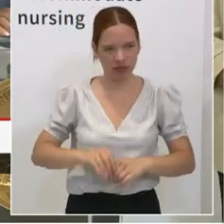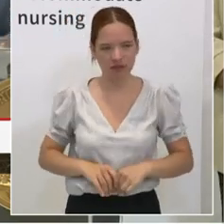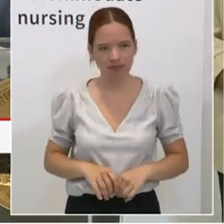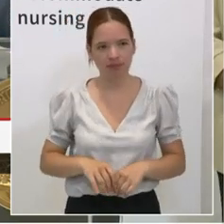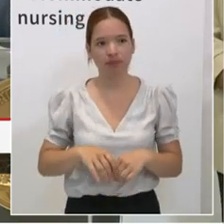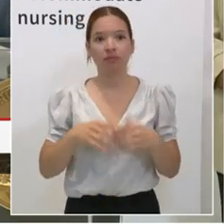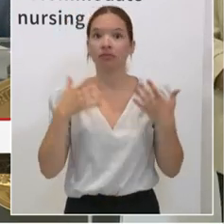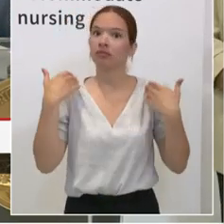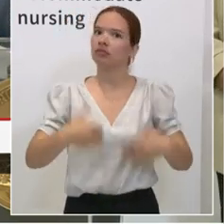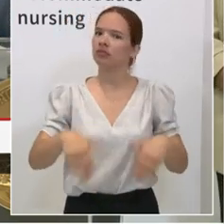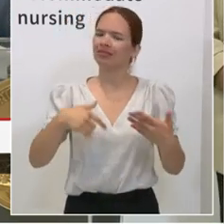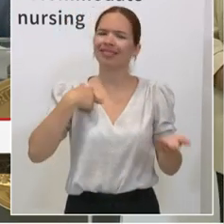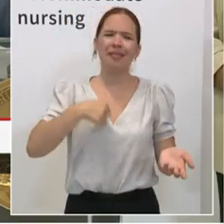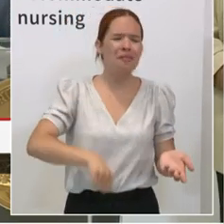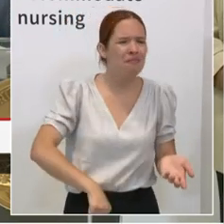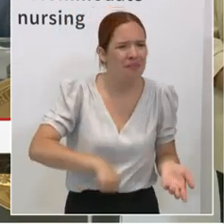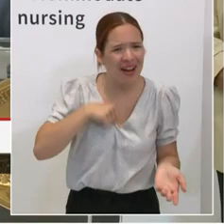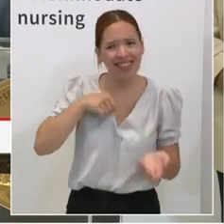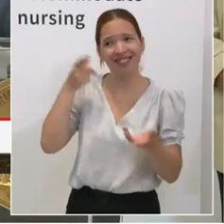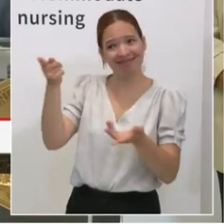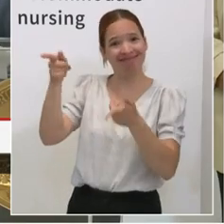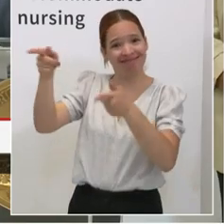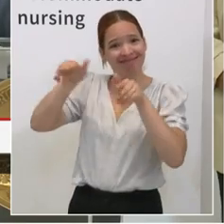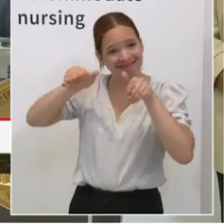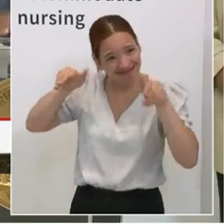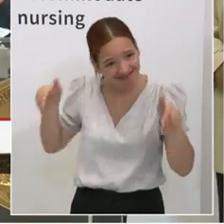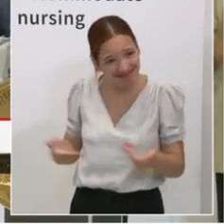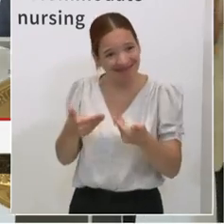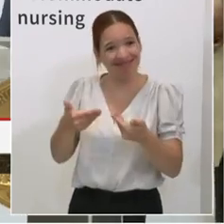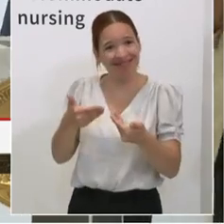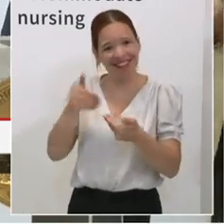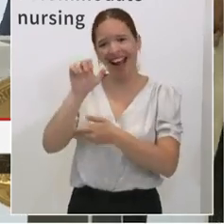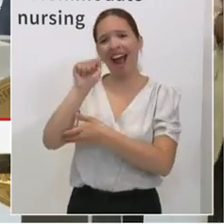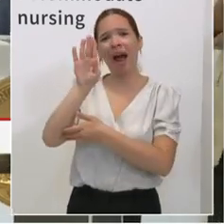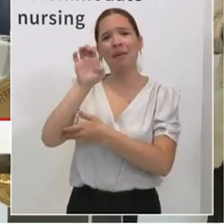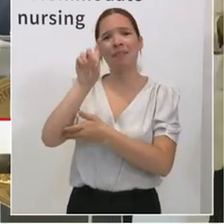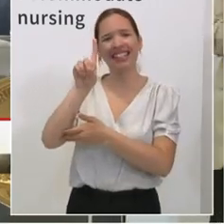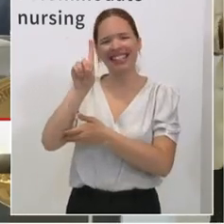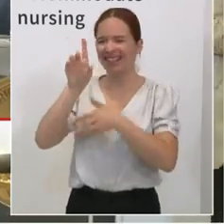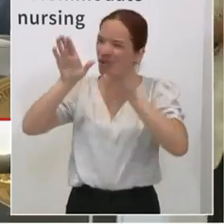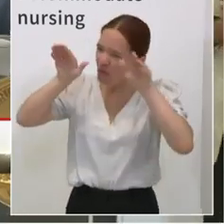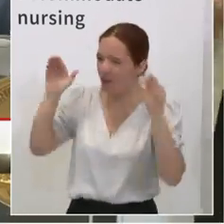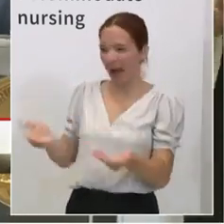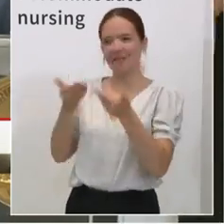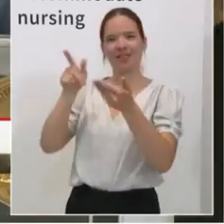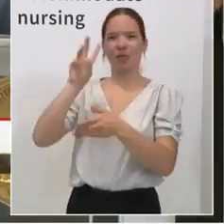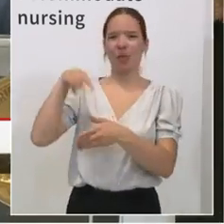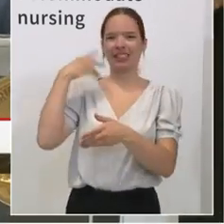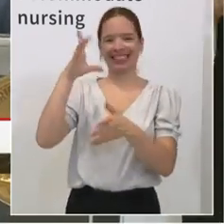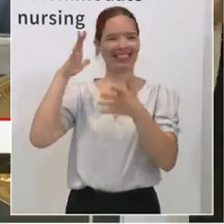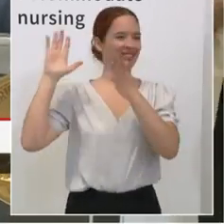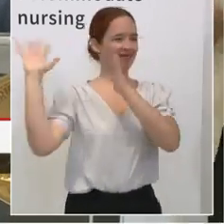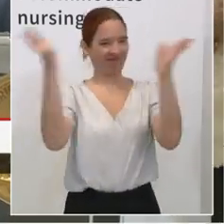proud to welcome Director Abbott to Washington, D.C. Give him another round of applause.